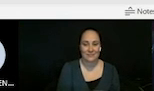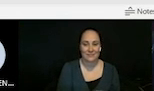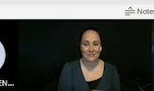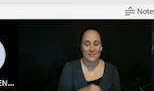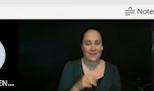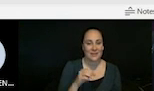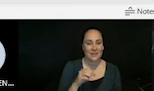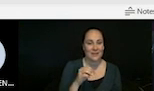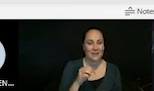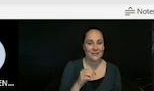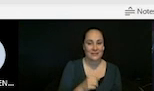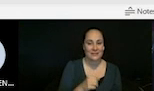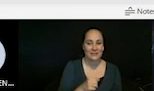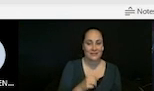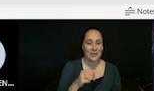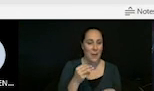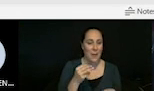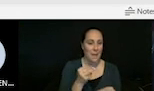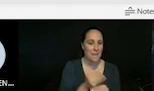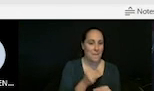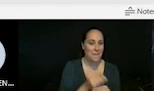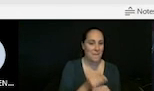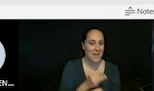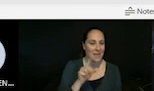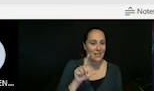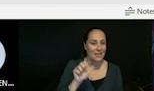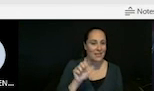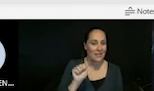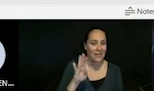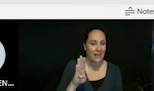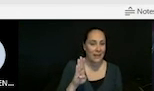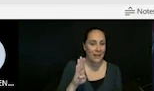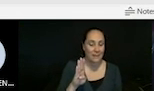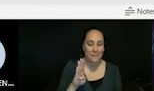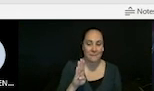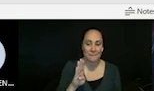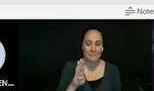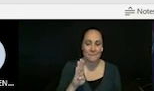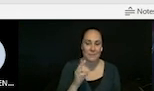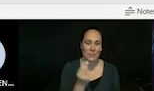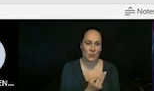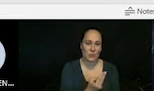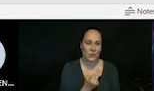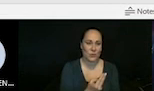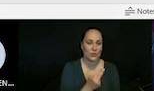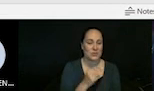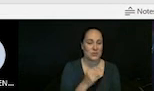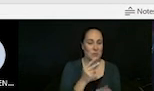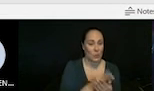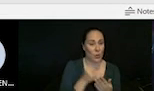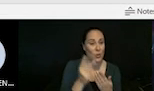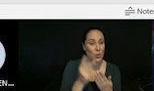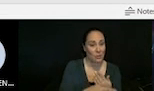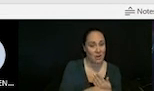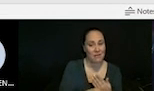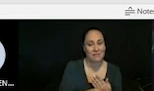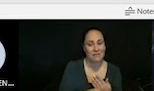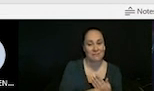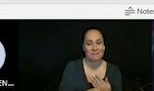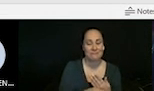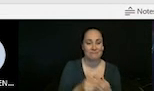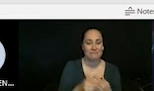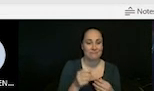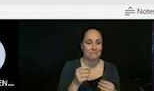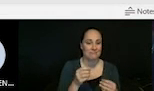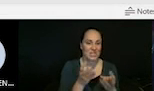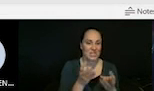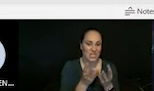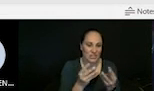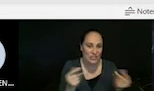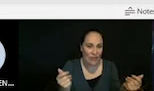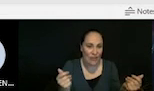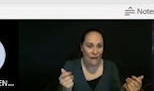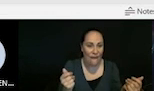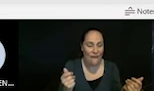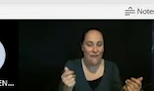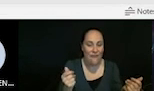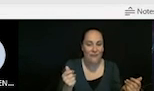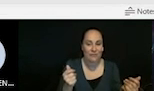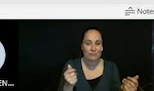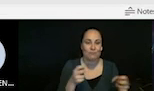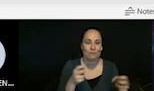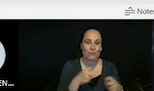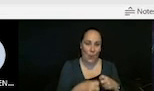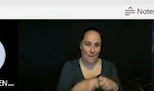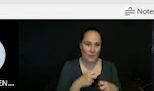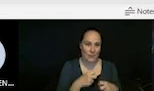SolidWorks, whatever, MATLAB. We use all of these to solve zero-dimensional conduction problems. And whatever knowledge we gain from